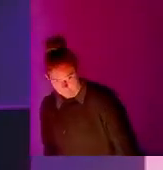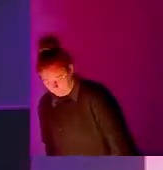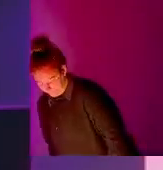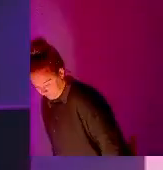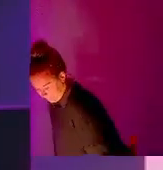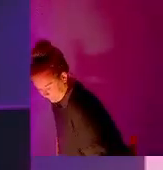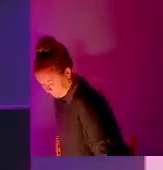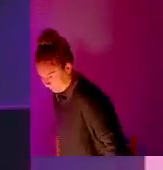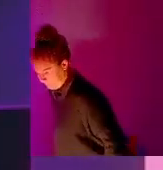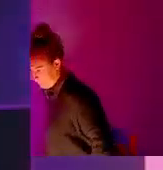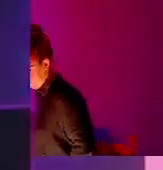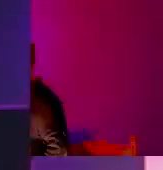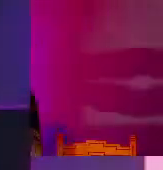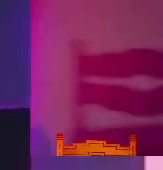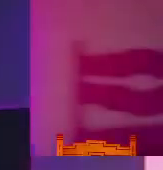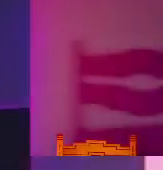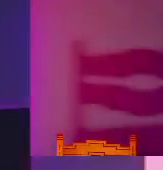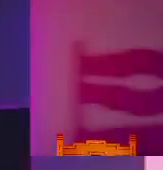Thank you, Larry.